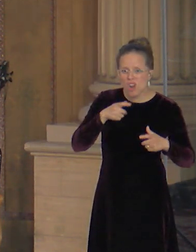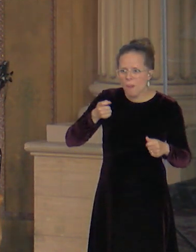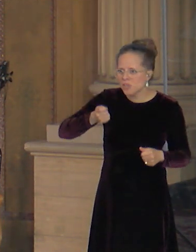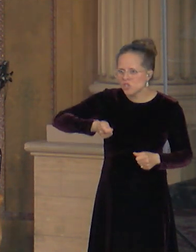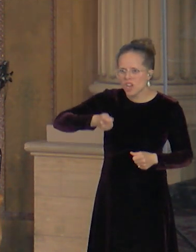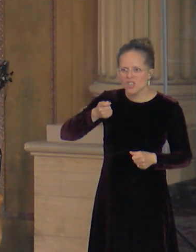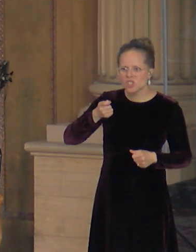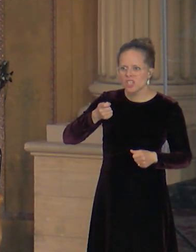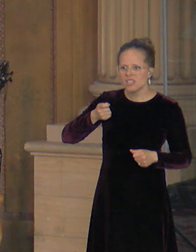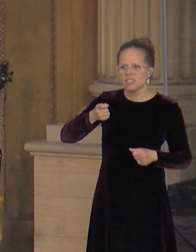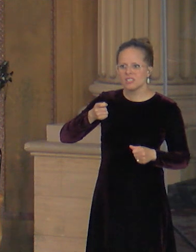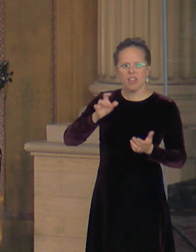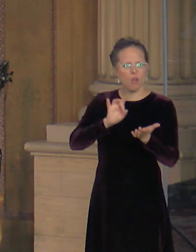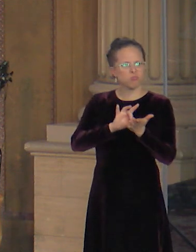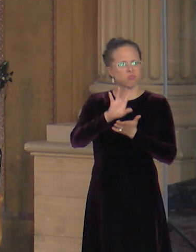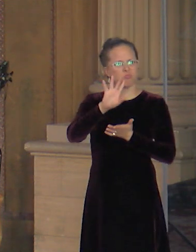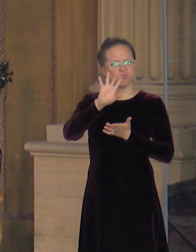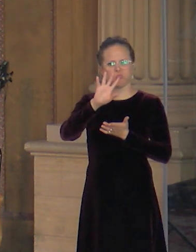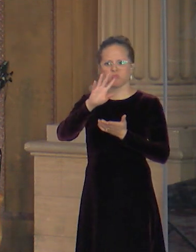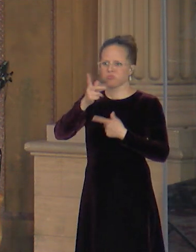all the ways that the world would change